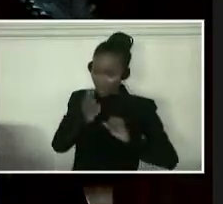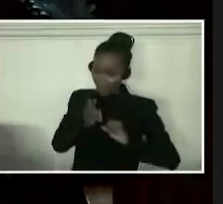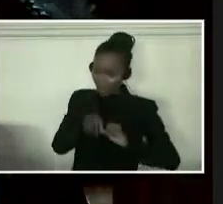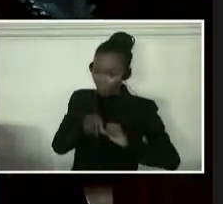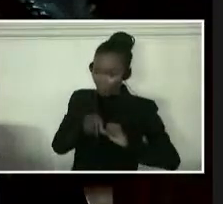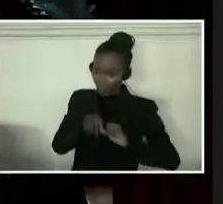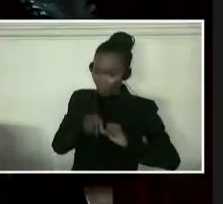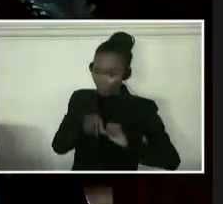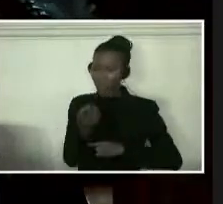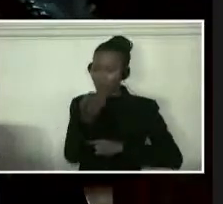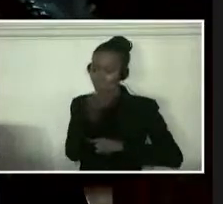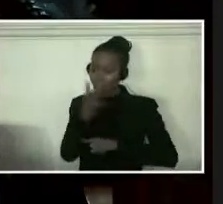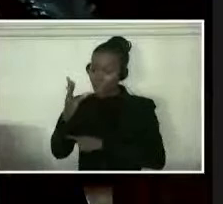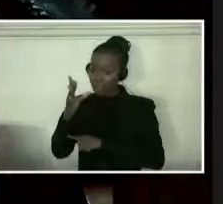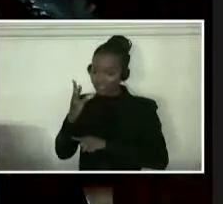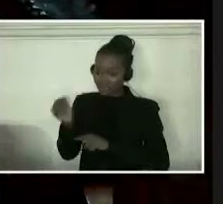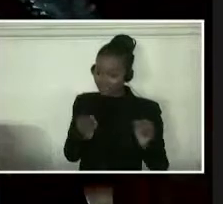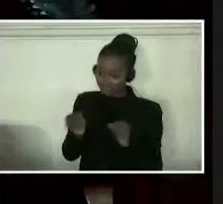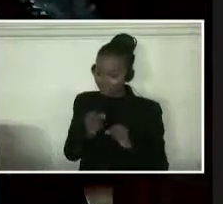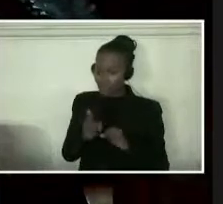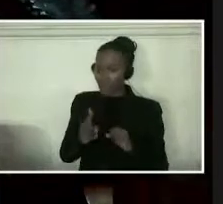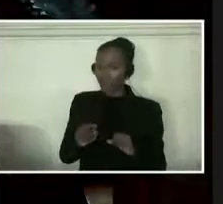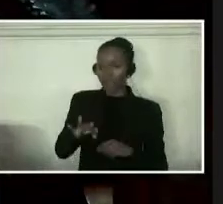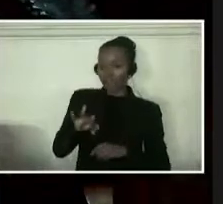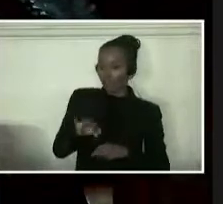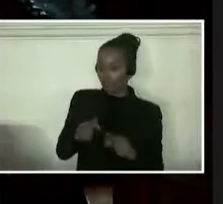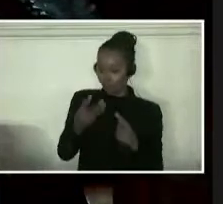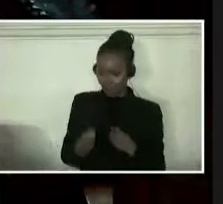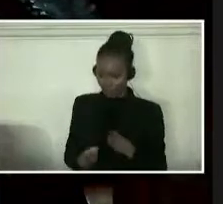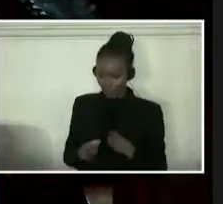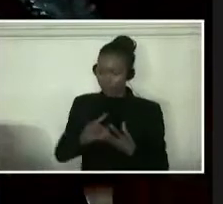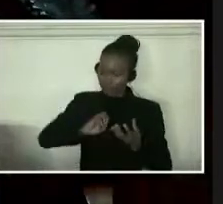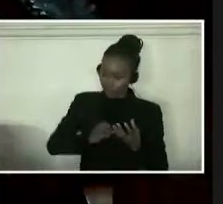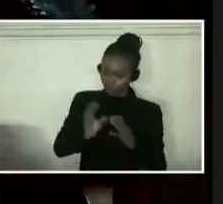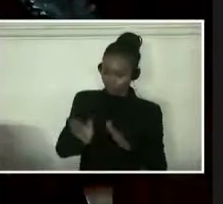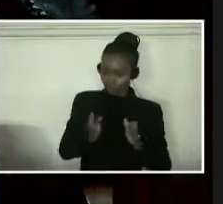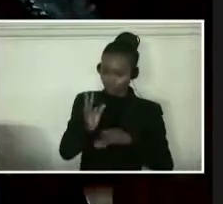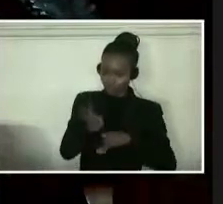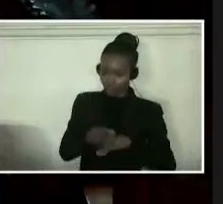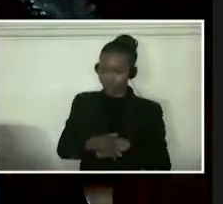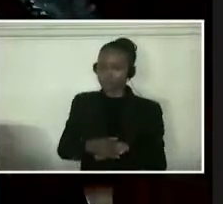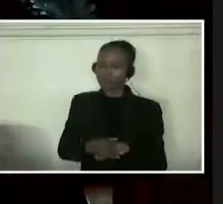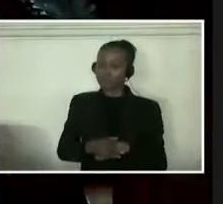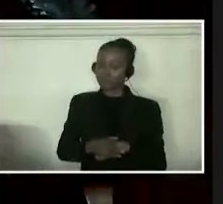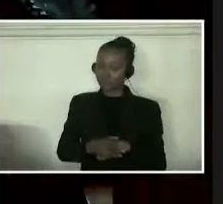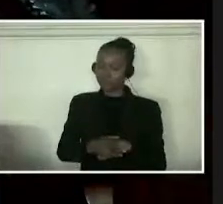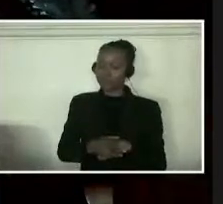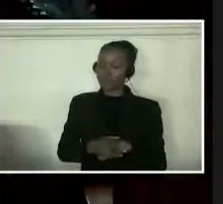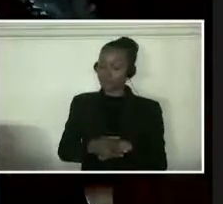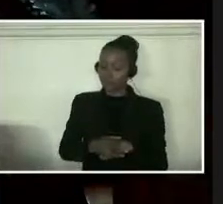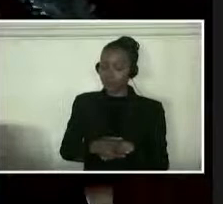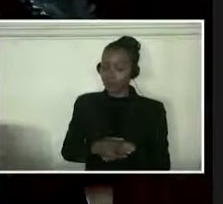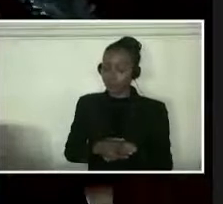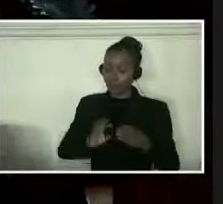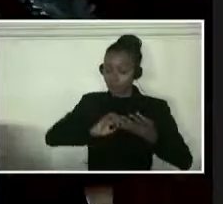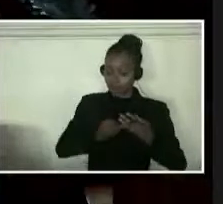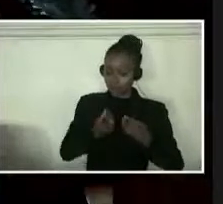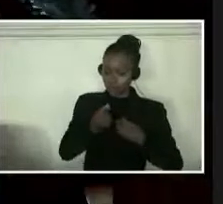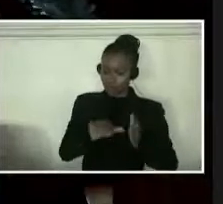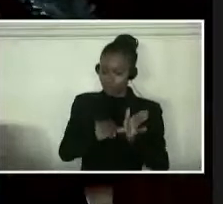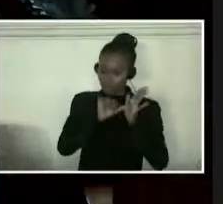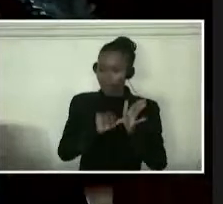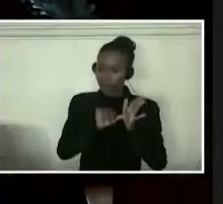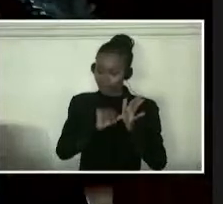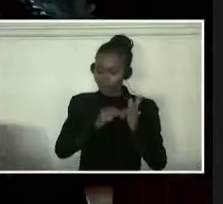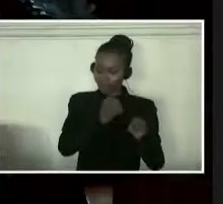person we now that we've grown accustomed to covet 19 as a part of our lives we've been able to put our focus back on the important tasks of